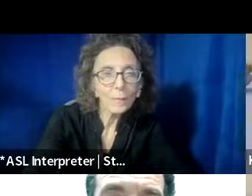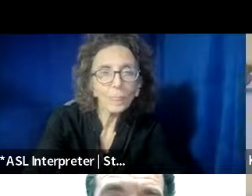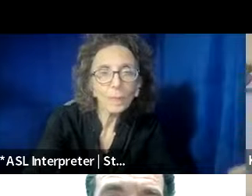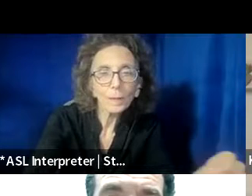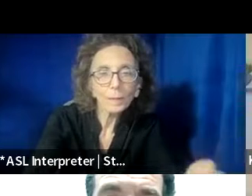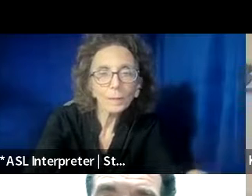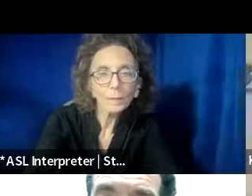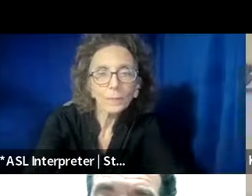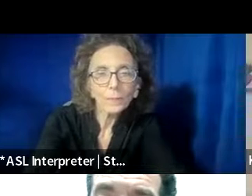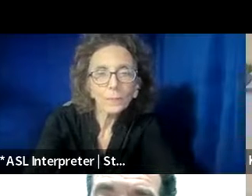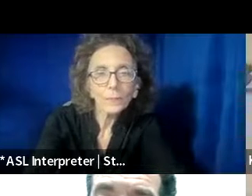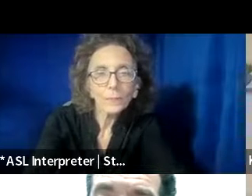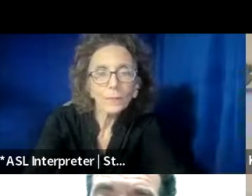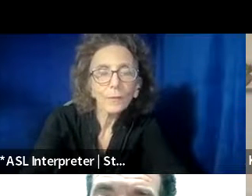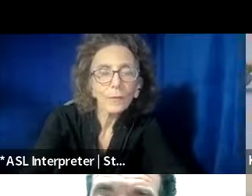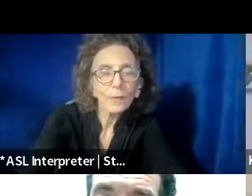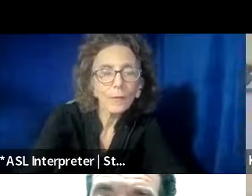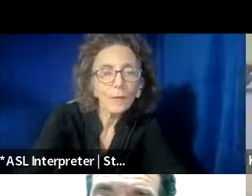to